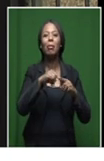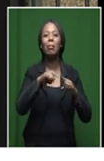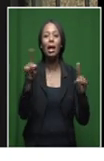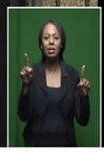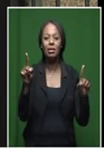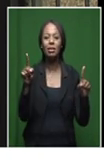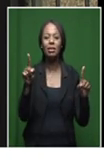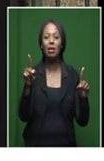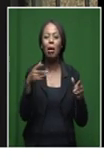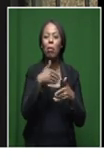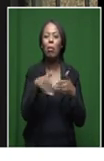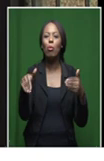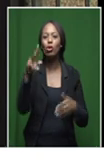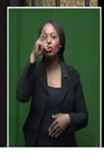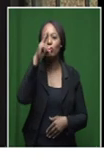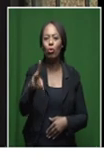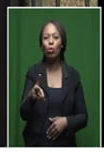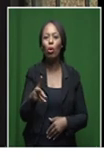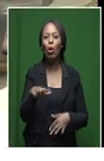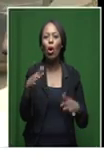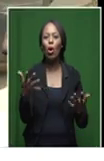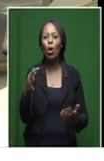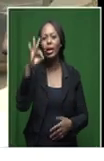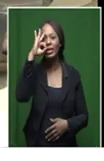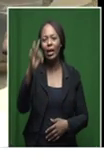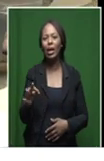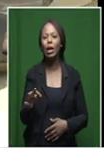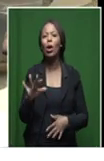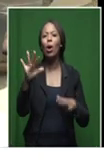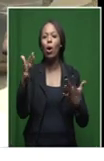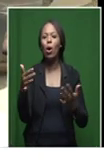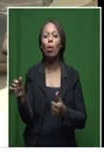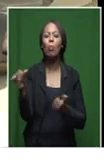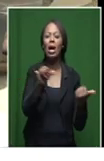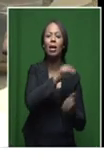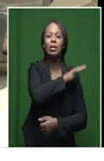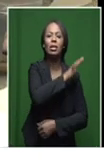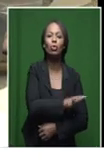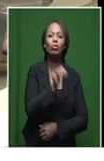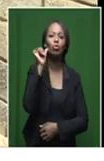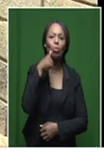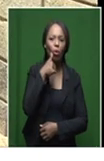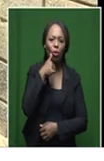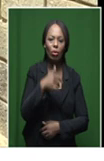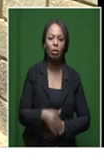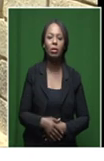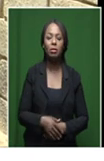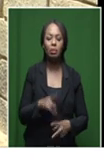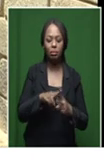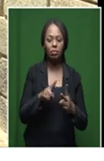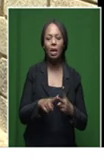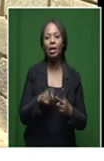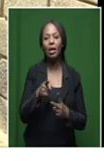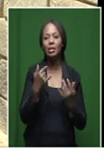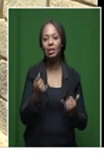2, 3 o'clock or either tomorrow. Moeti says complaints about the shoddy service at this facility have